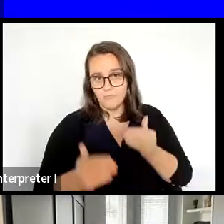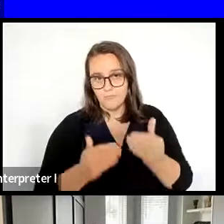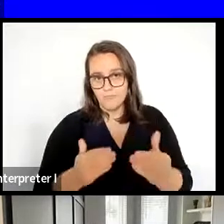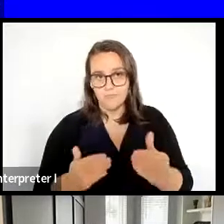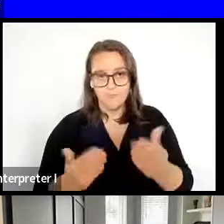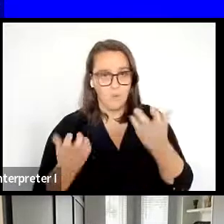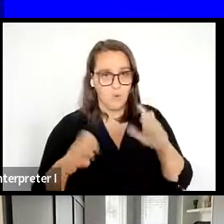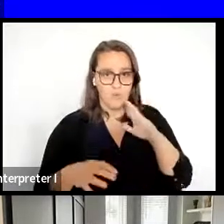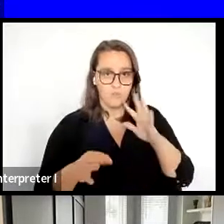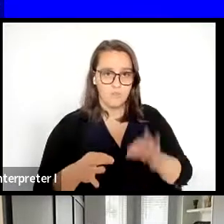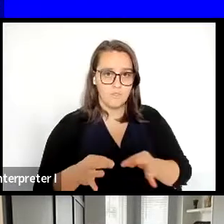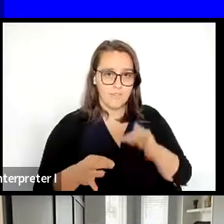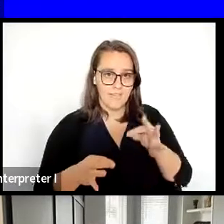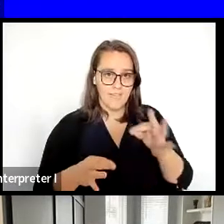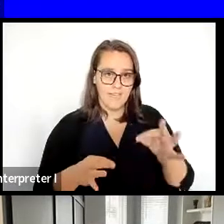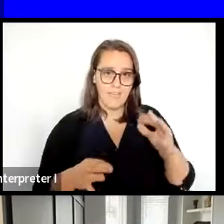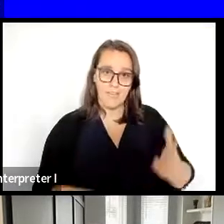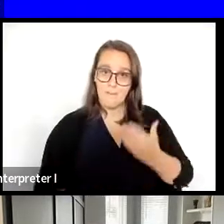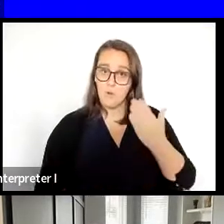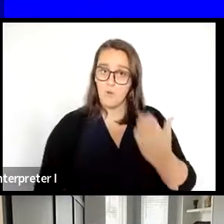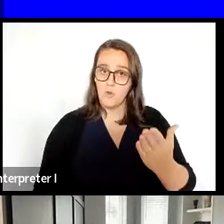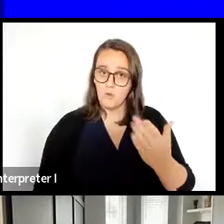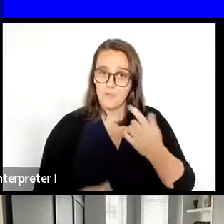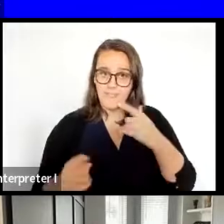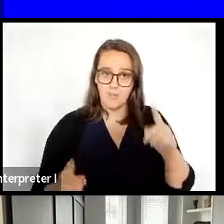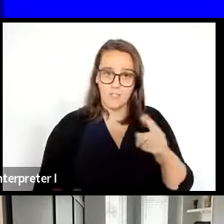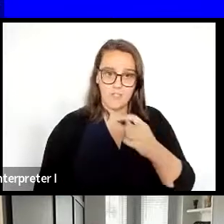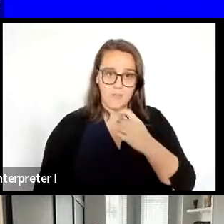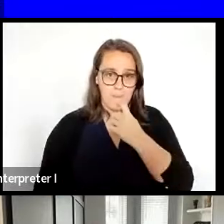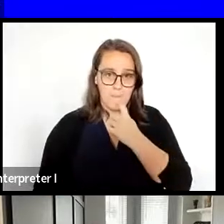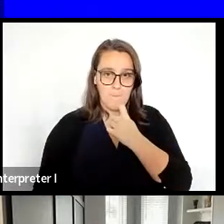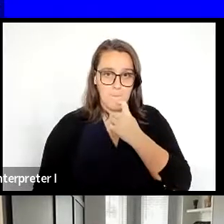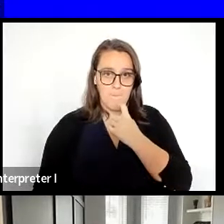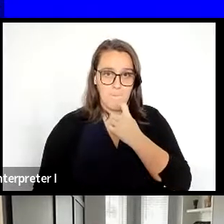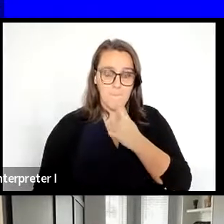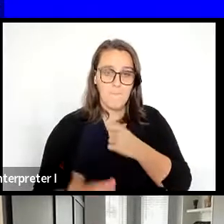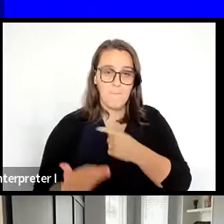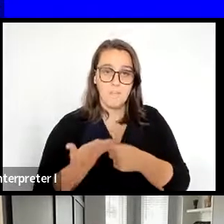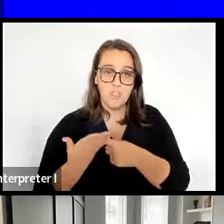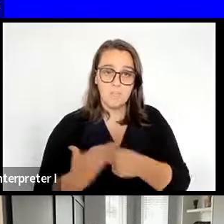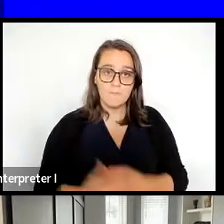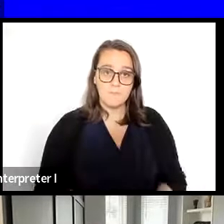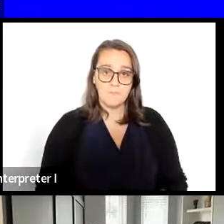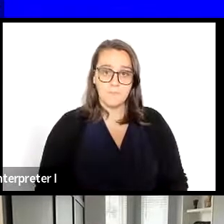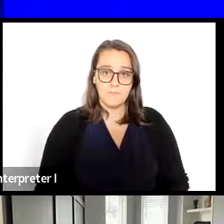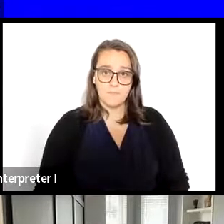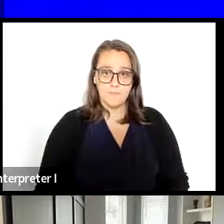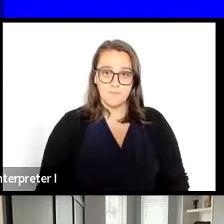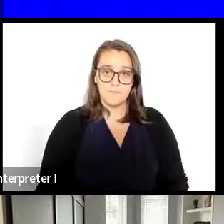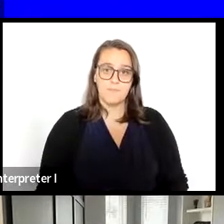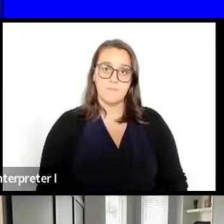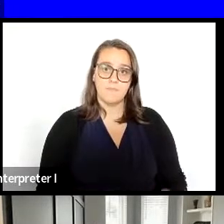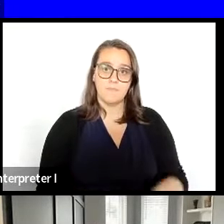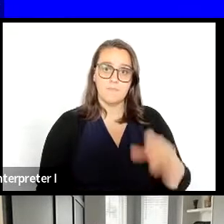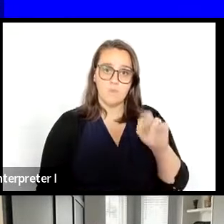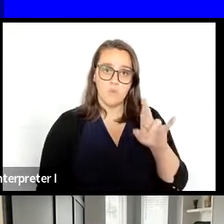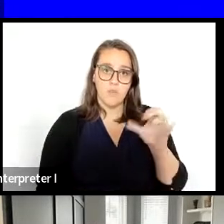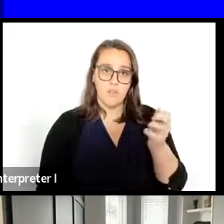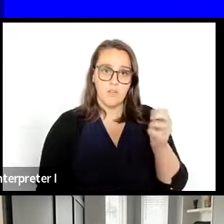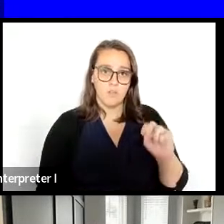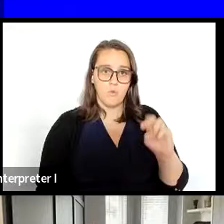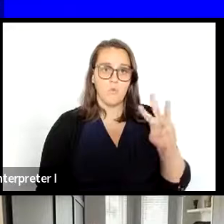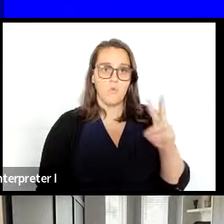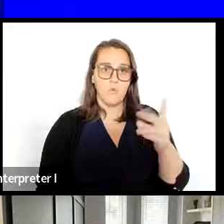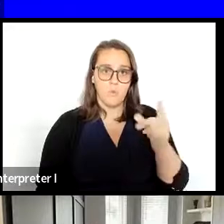delay. I move the declaration. Is there discussion? Chairman. Councilmember Tran